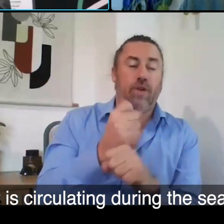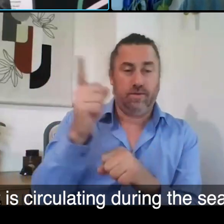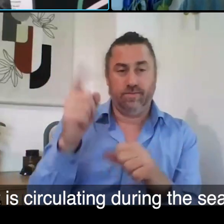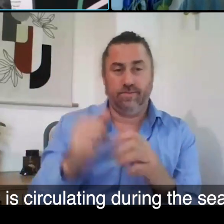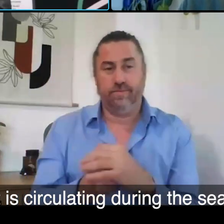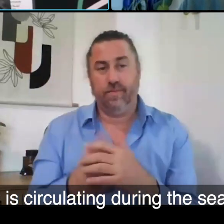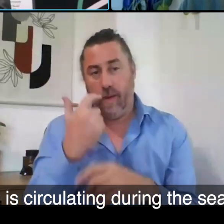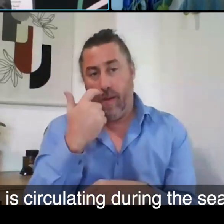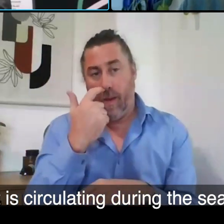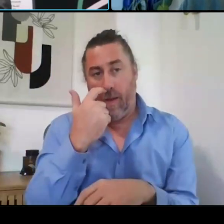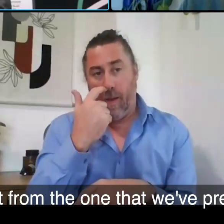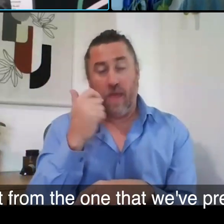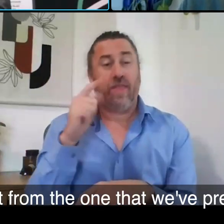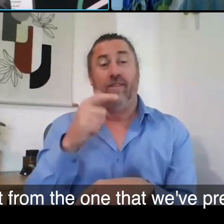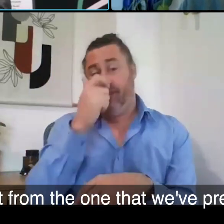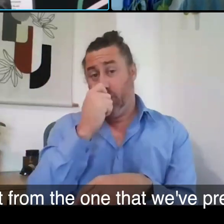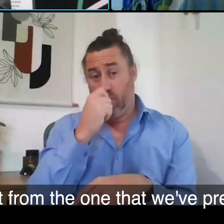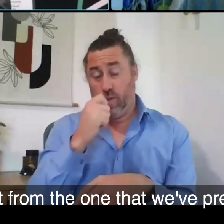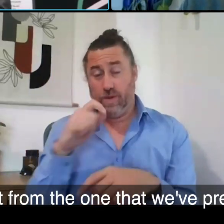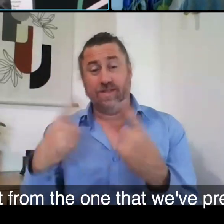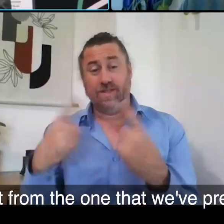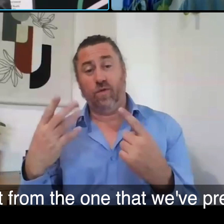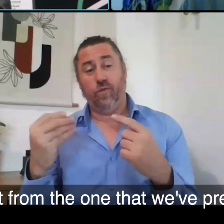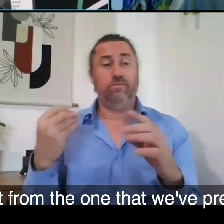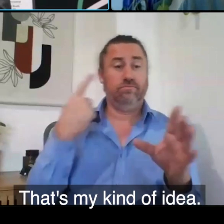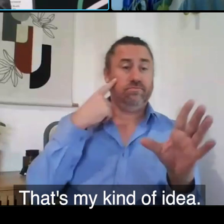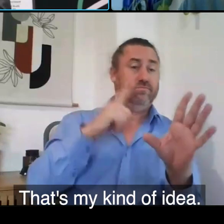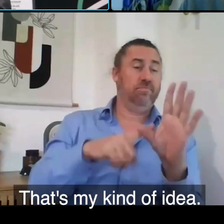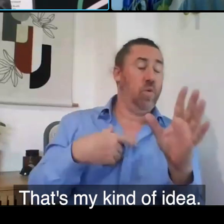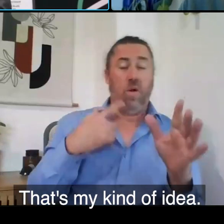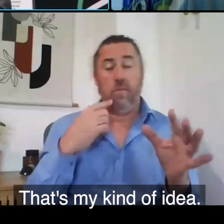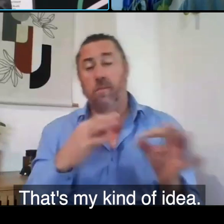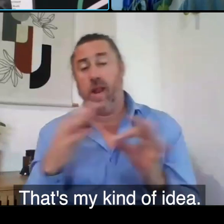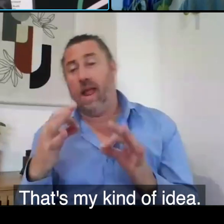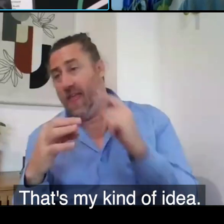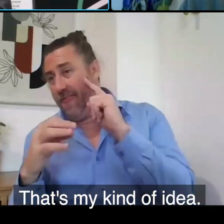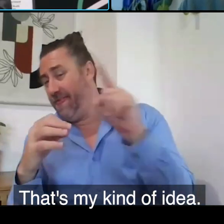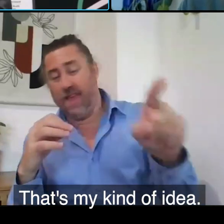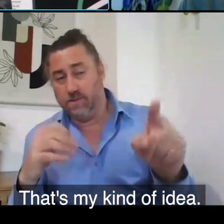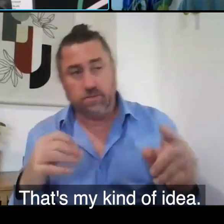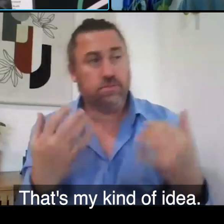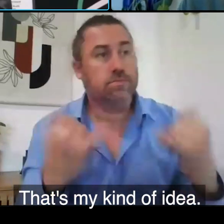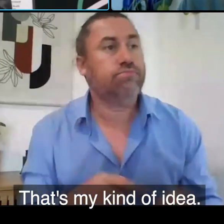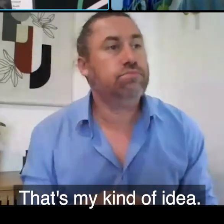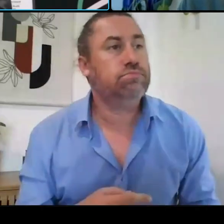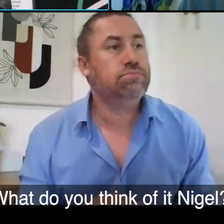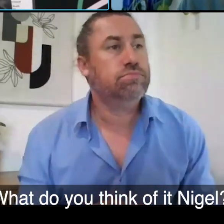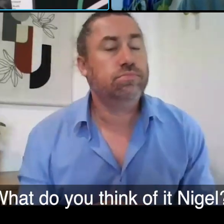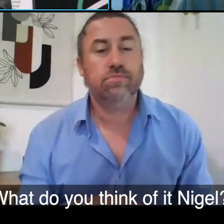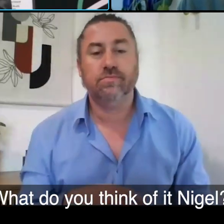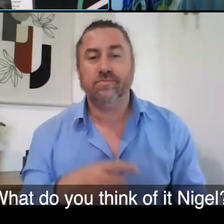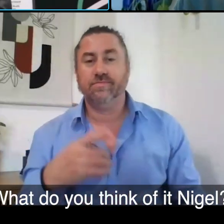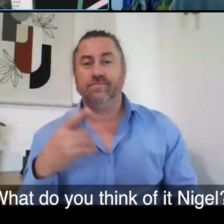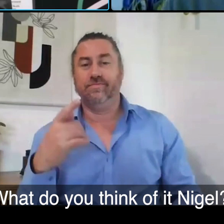is circulating during the season is different from the one that we've predicted. That's my kind of idea. What do you